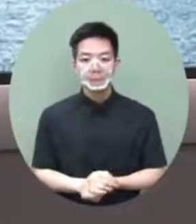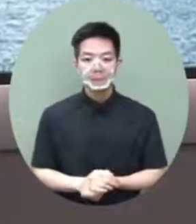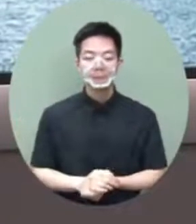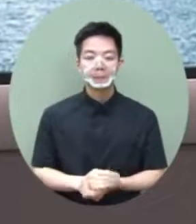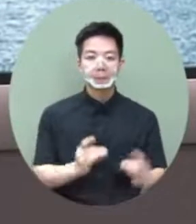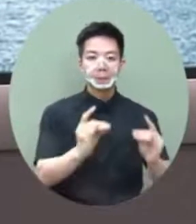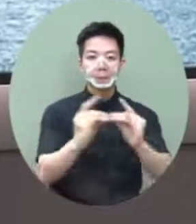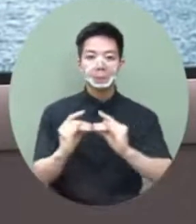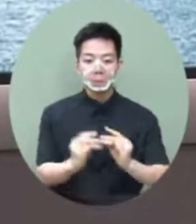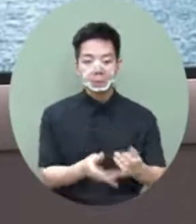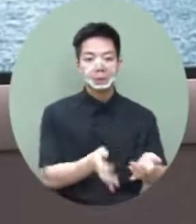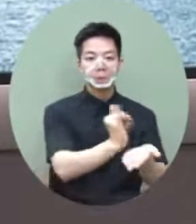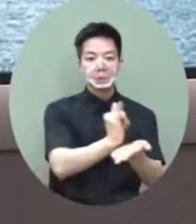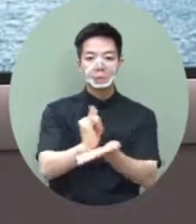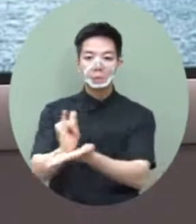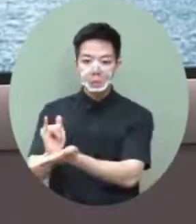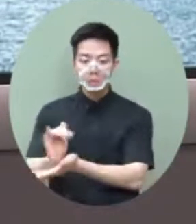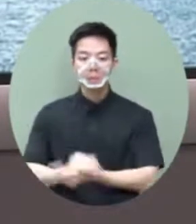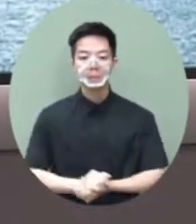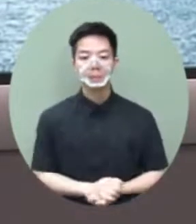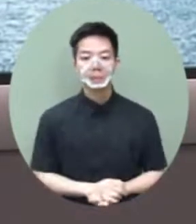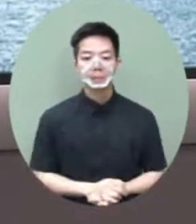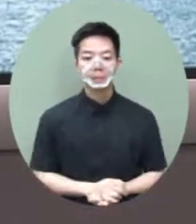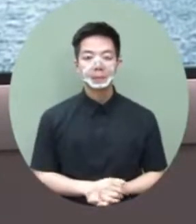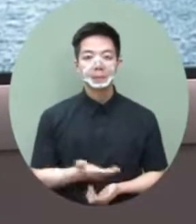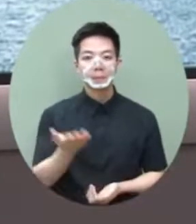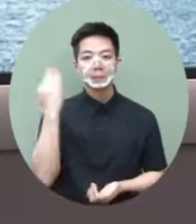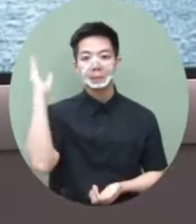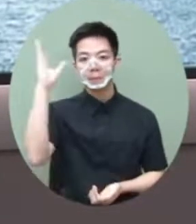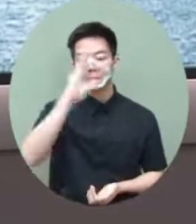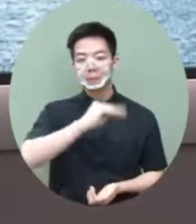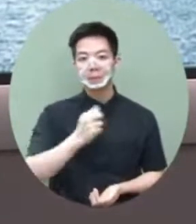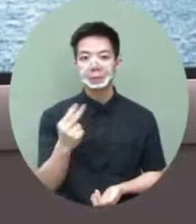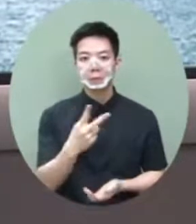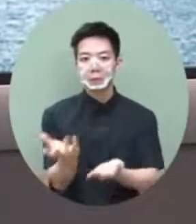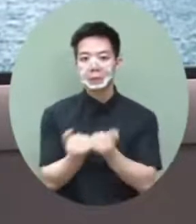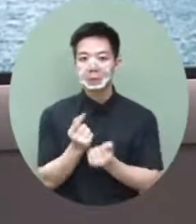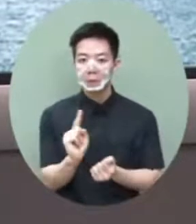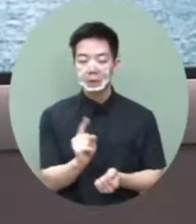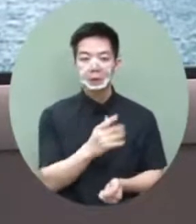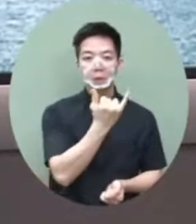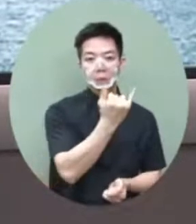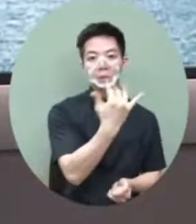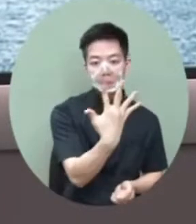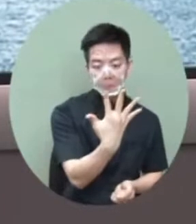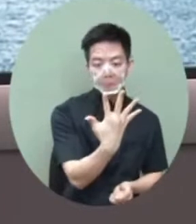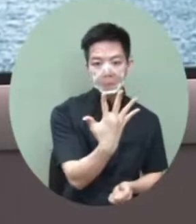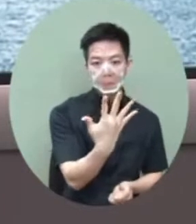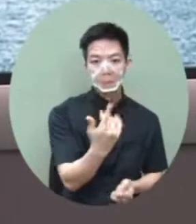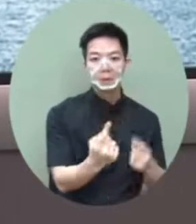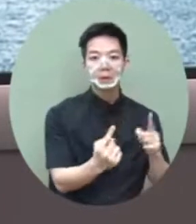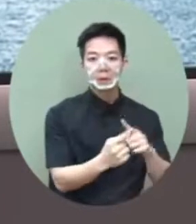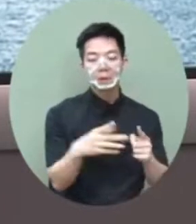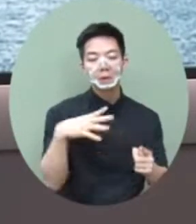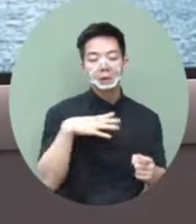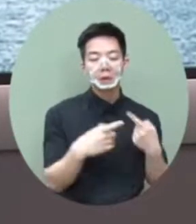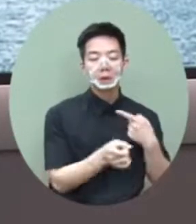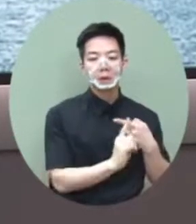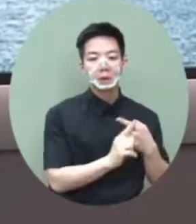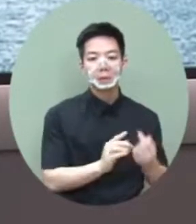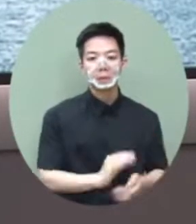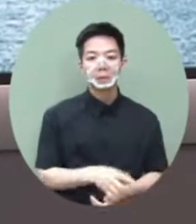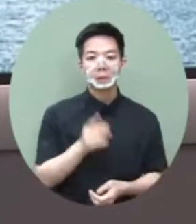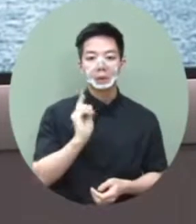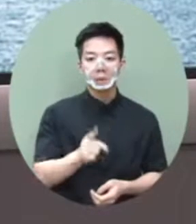Infectious Disease Center, and AWE Community Treatment Facility. Last night, we received reports of